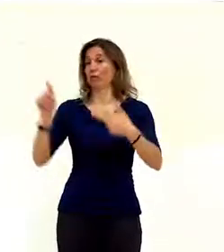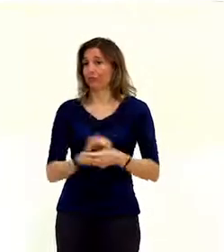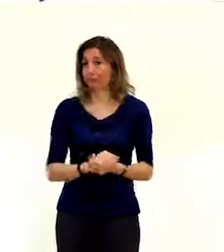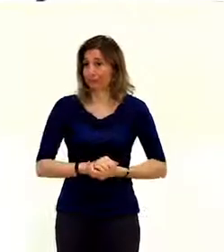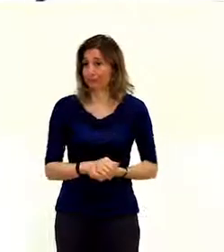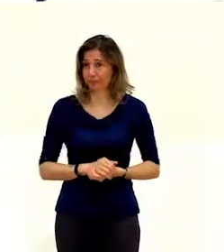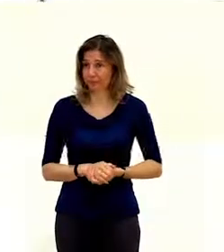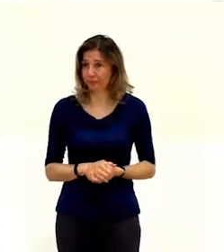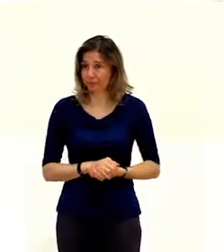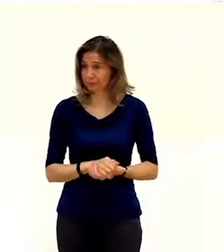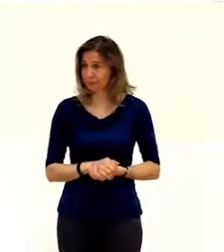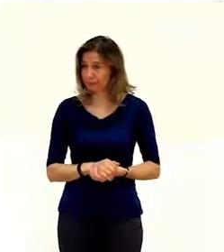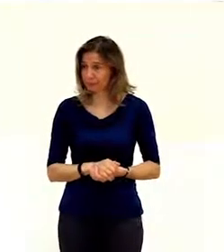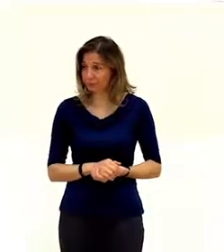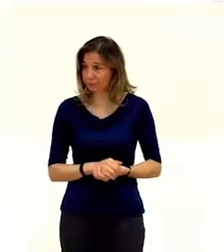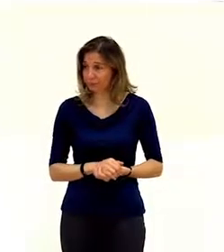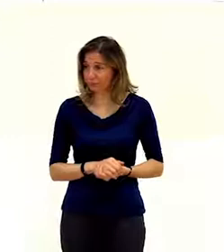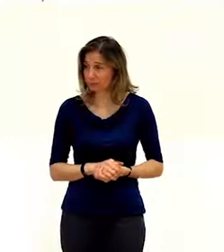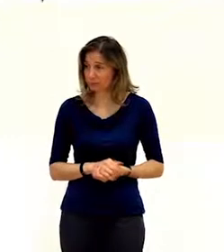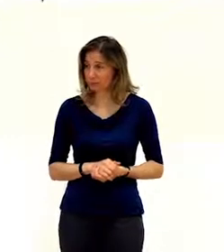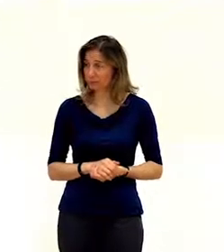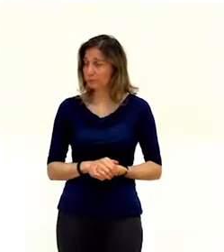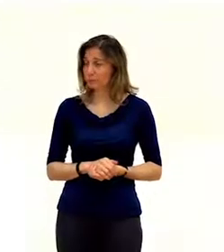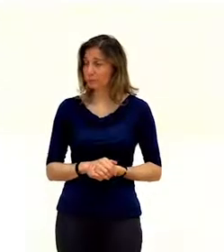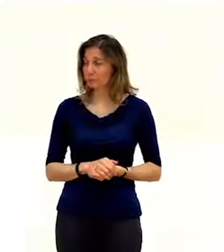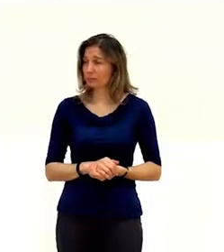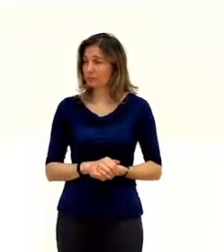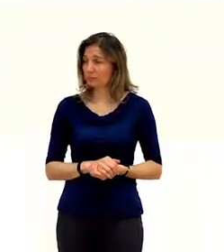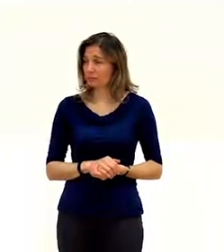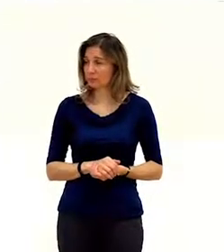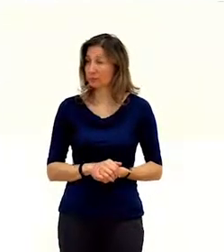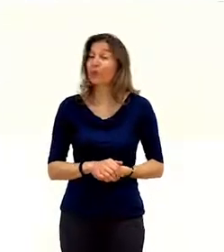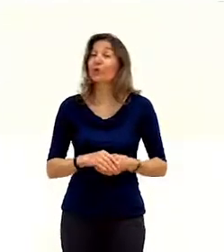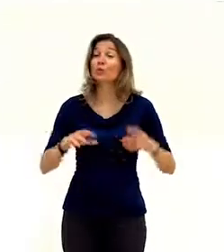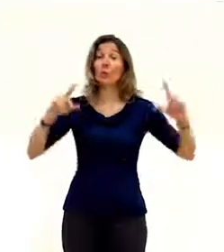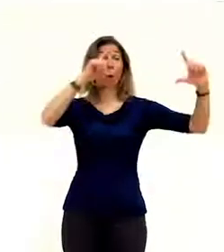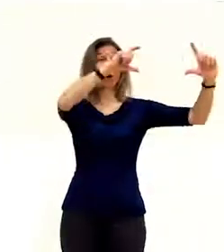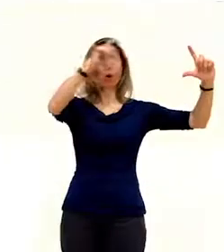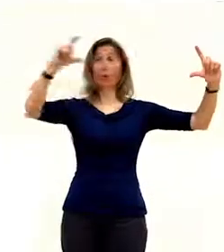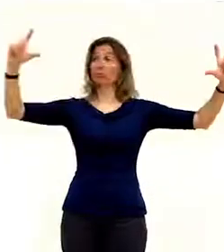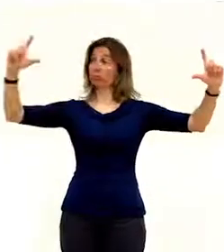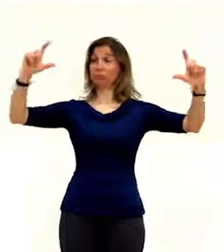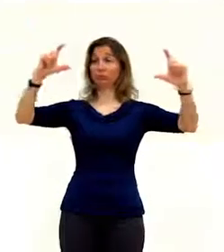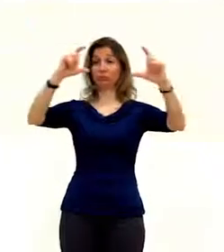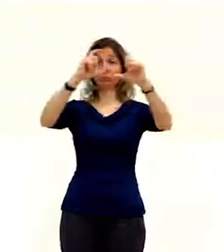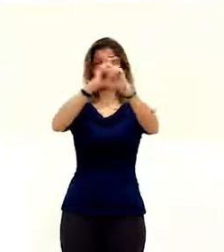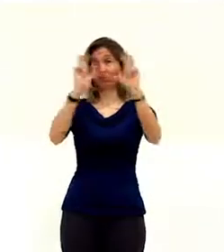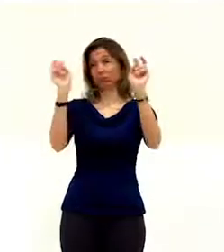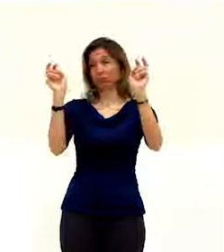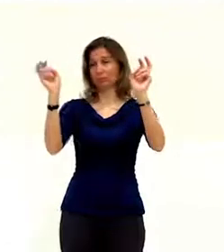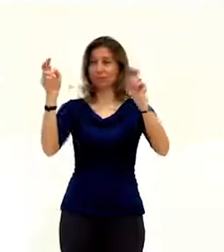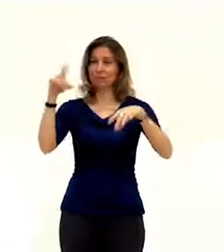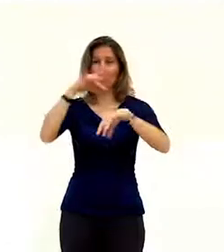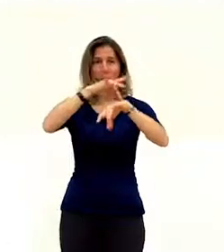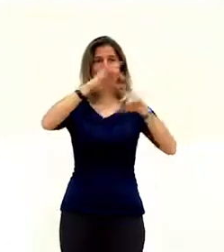After the planets, you know, the circles on the top align, cumulatively requirements of